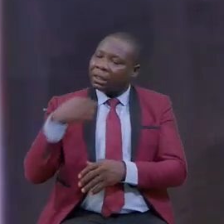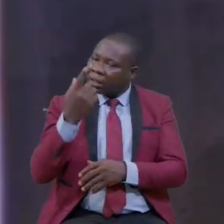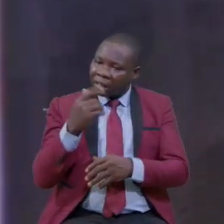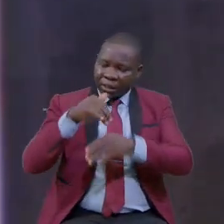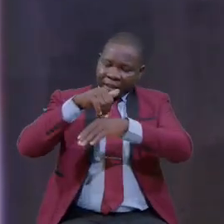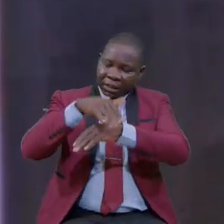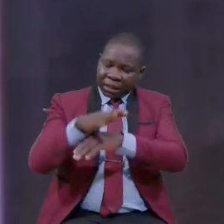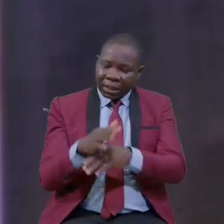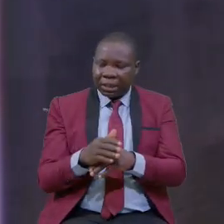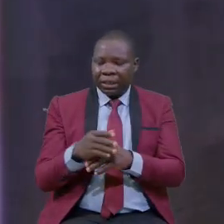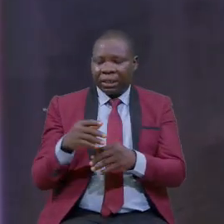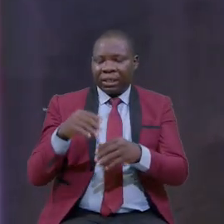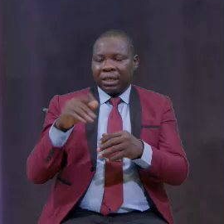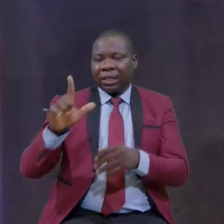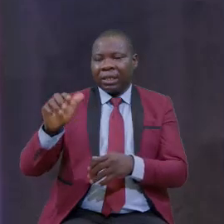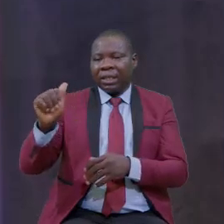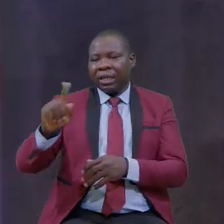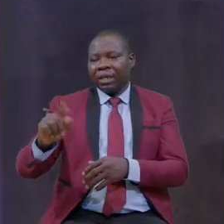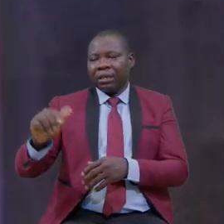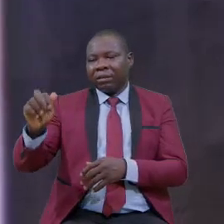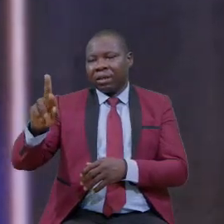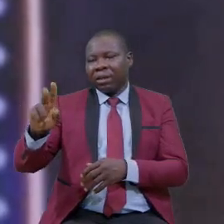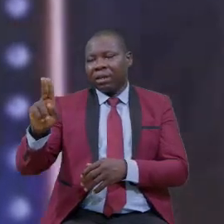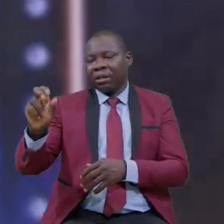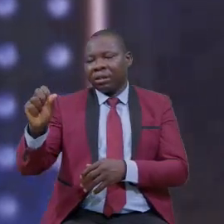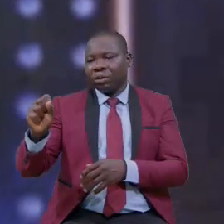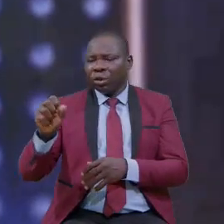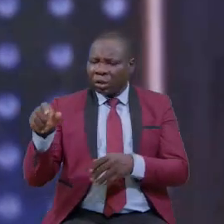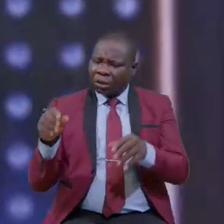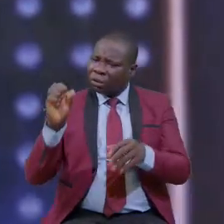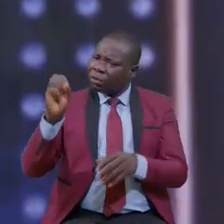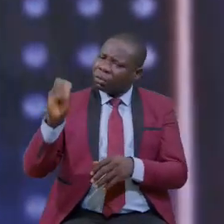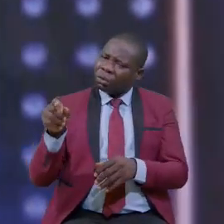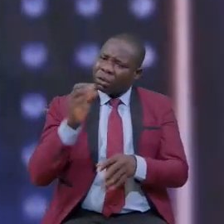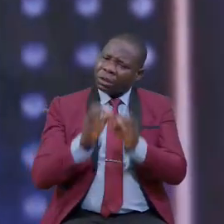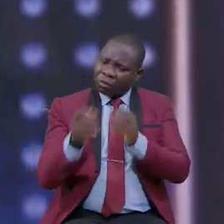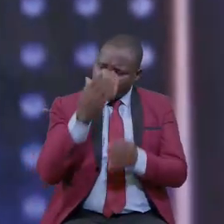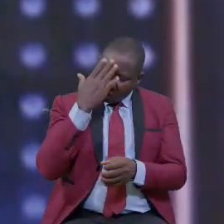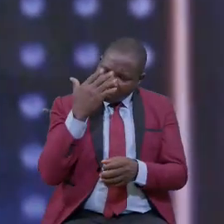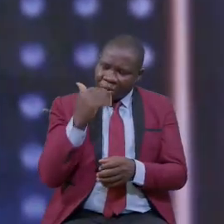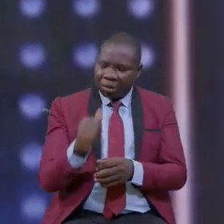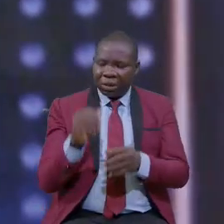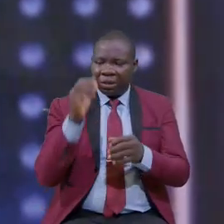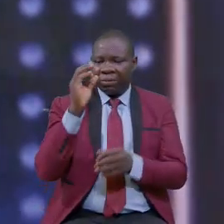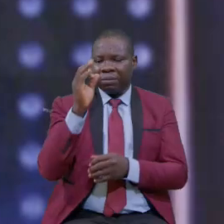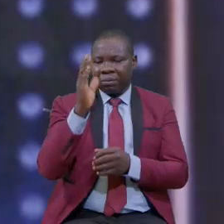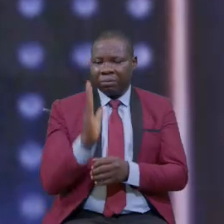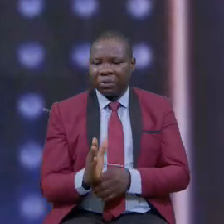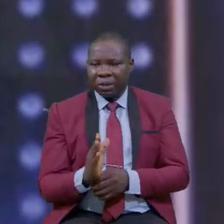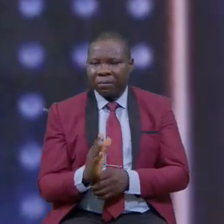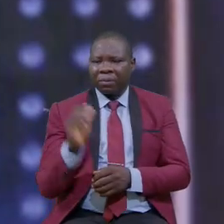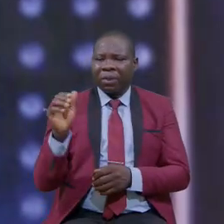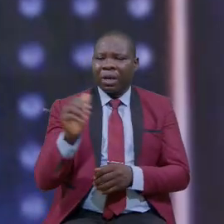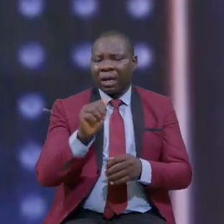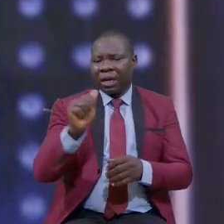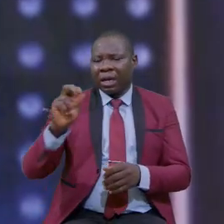you know a preacher what didn't you send for him so that he can give you basic instruction before leaving